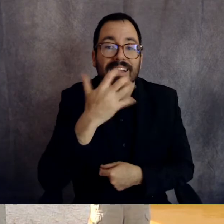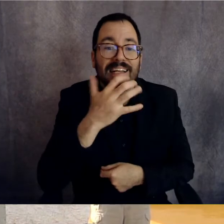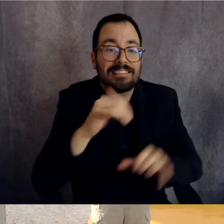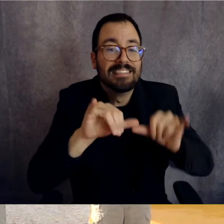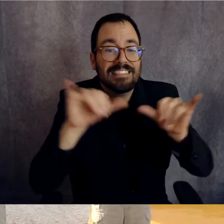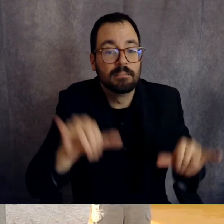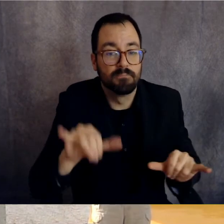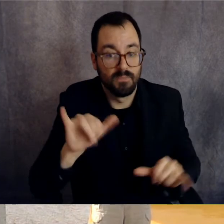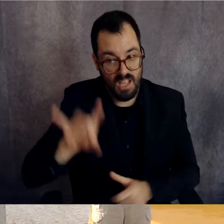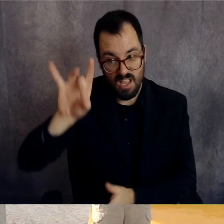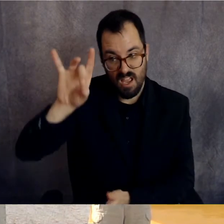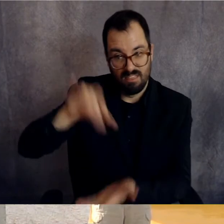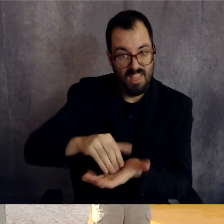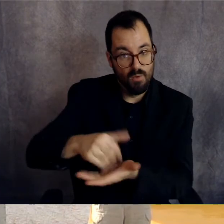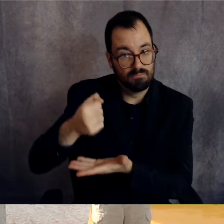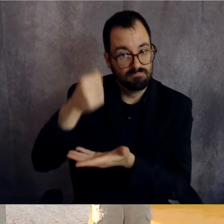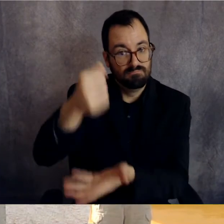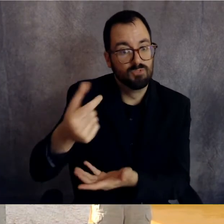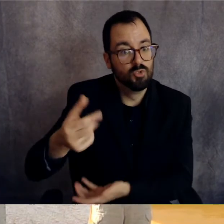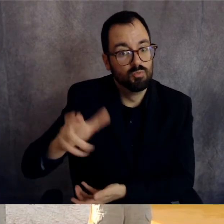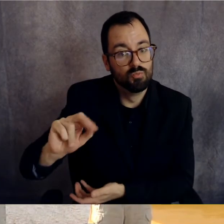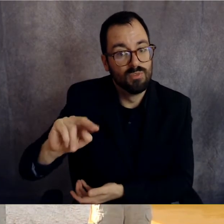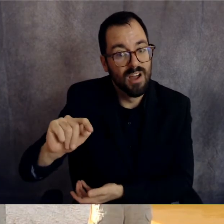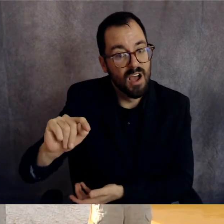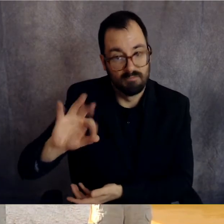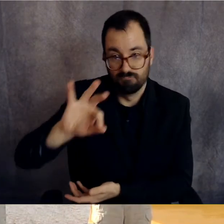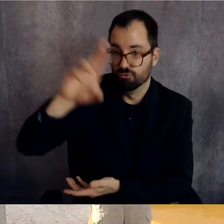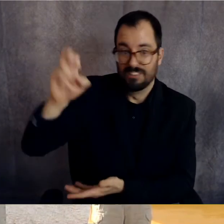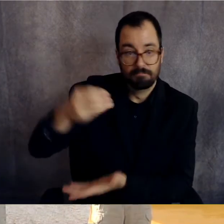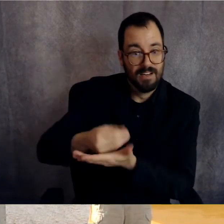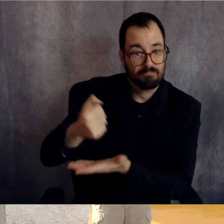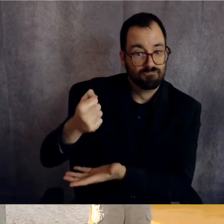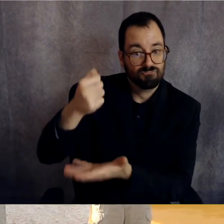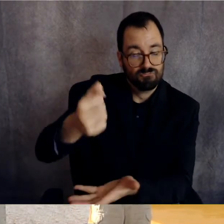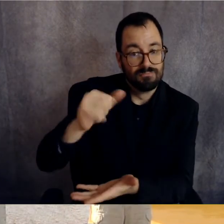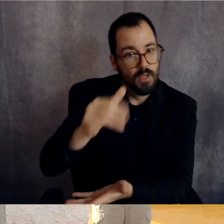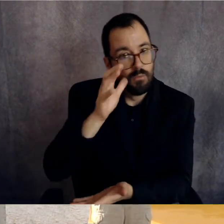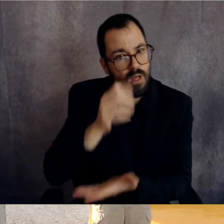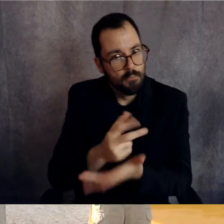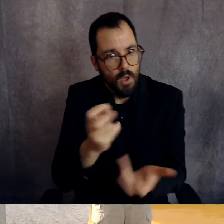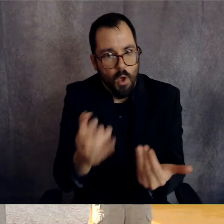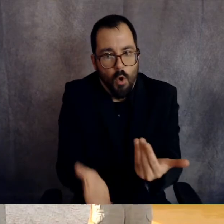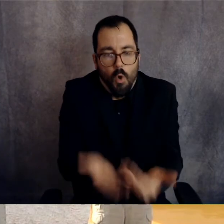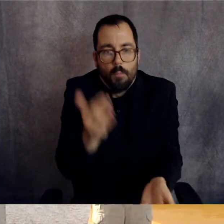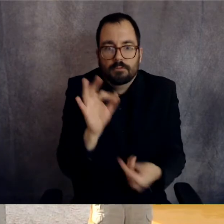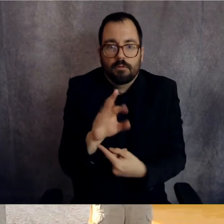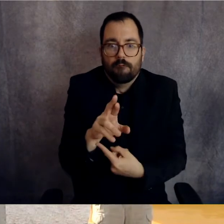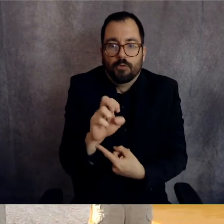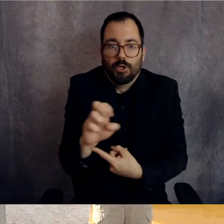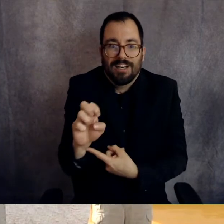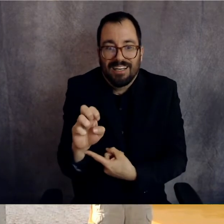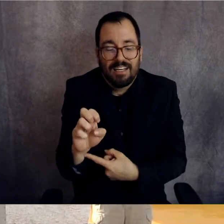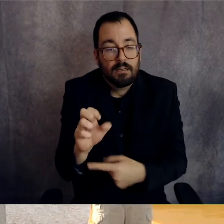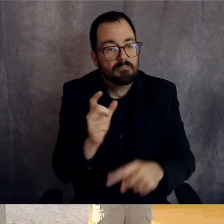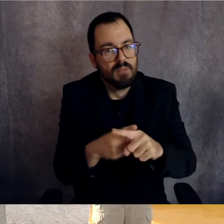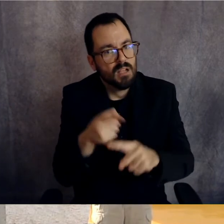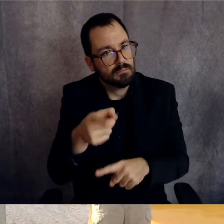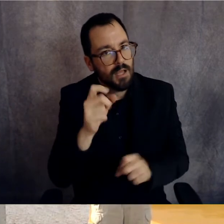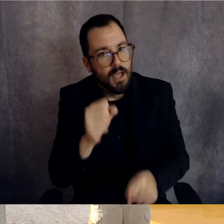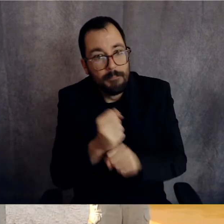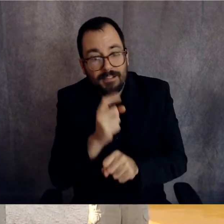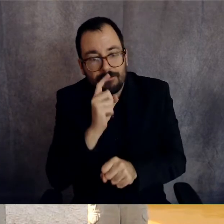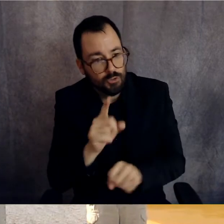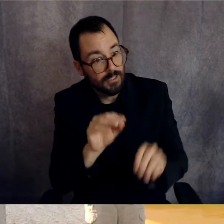$8,000 grant, and not only do you get close to a free heating system, but you also get help to make sure it's installed properly. It's